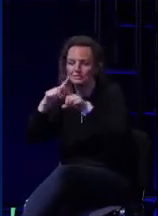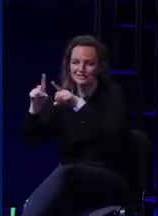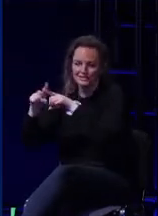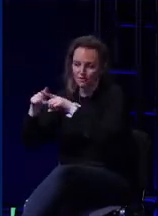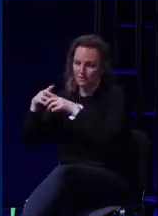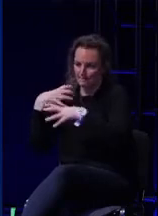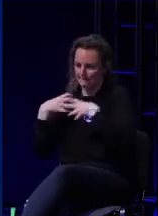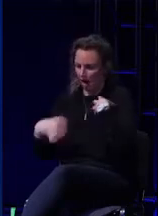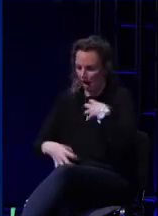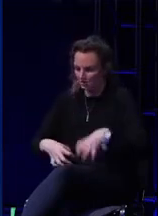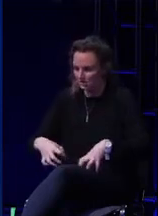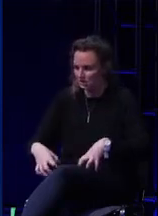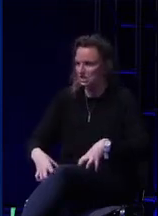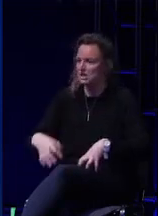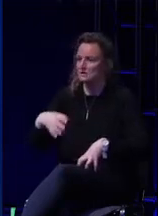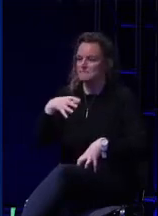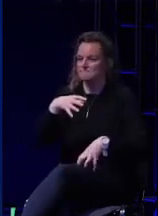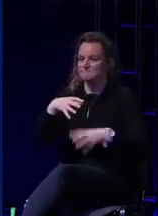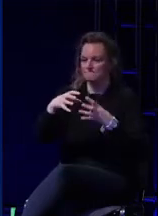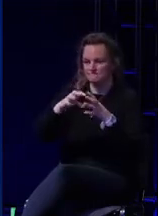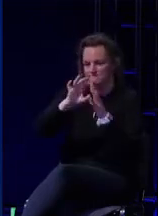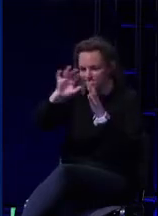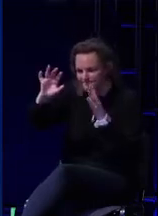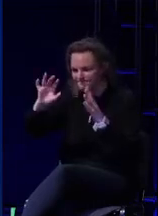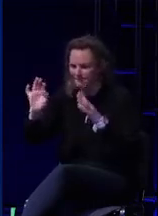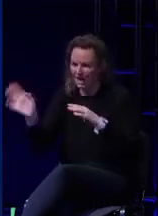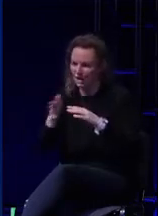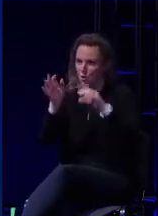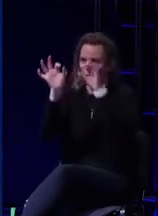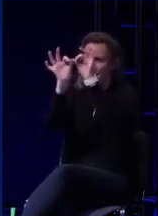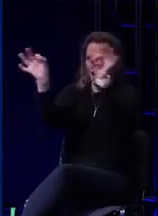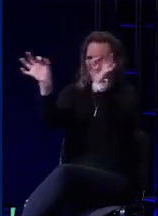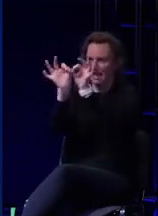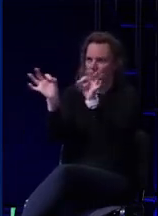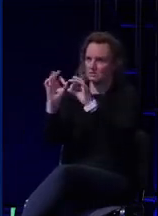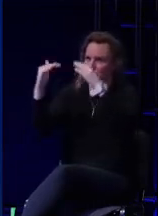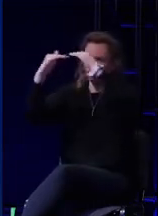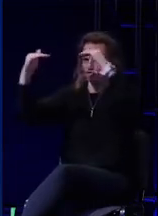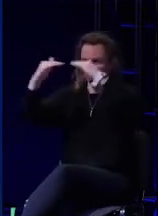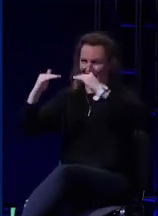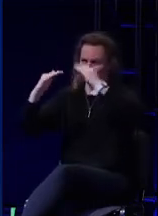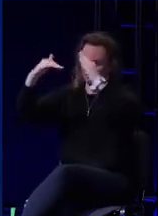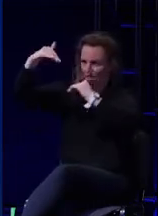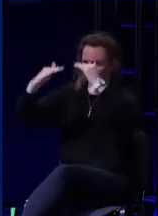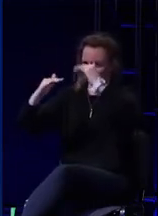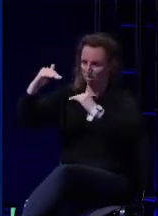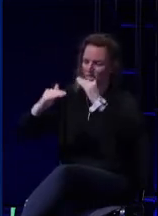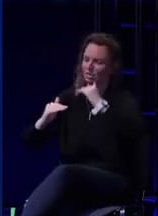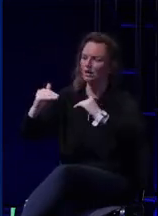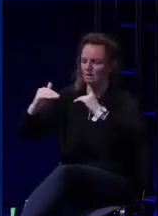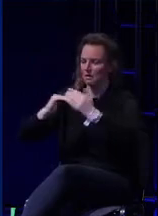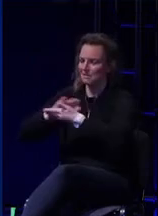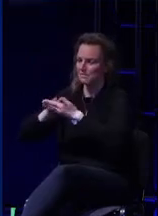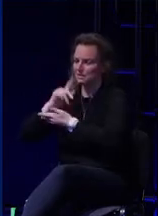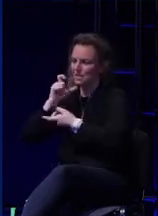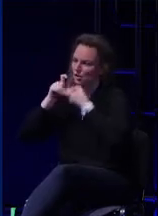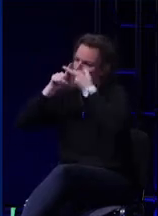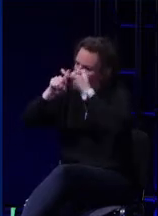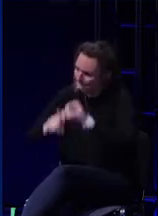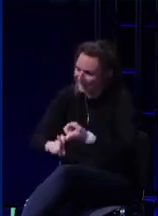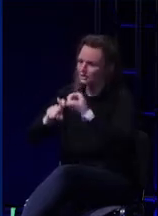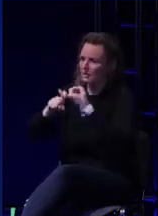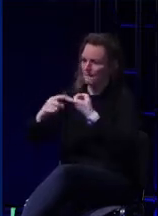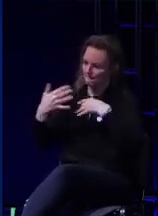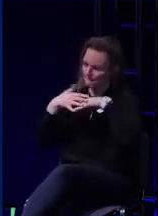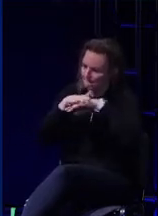shots, even though they were shot spherical and suddenly all the lines are straight and not bendy, they managed to then, embed them and make them feel like